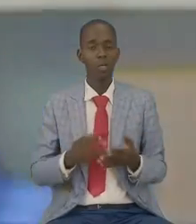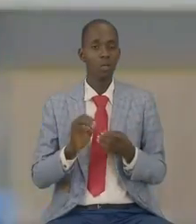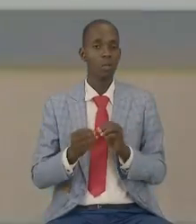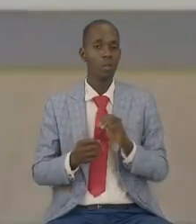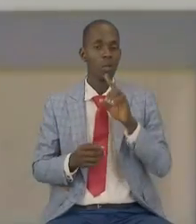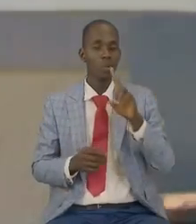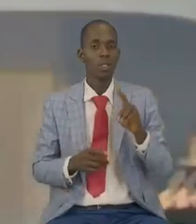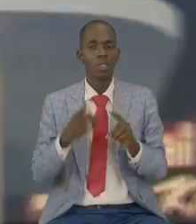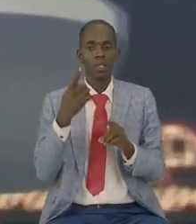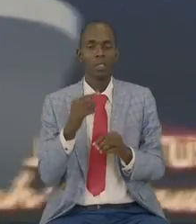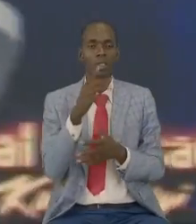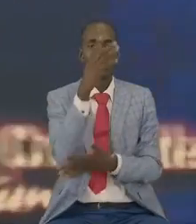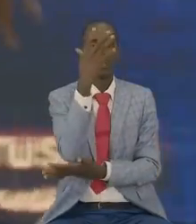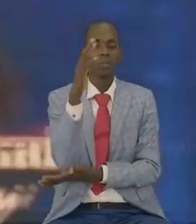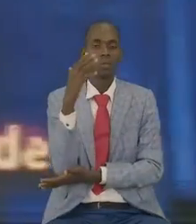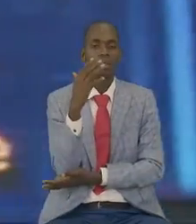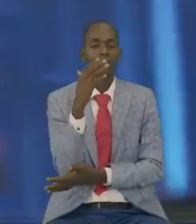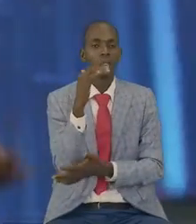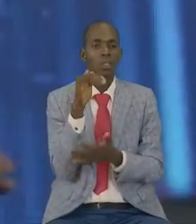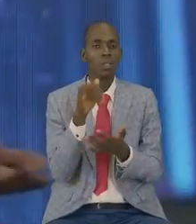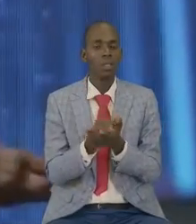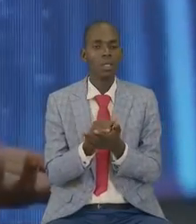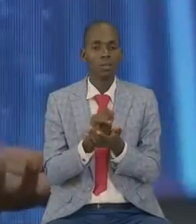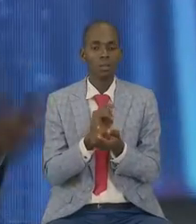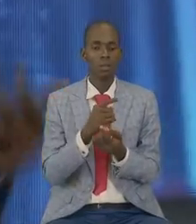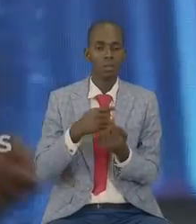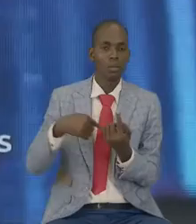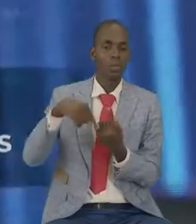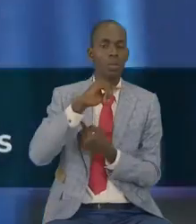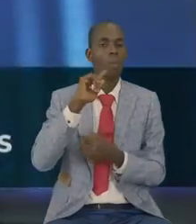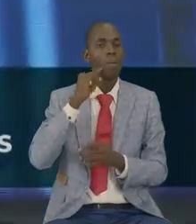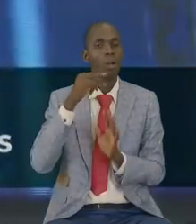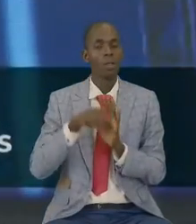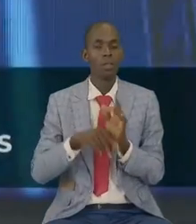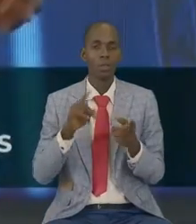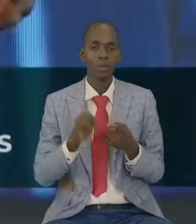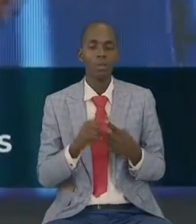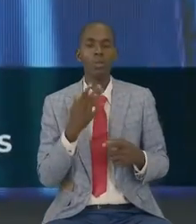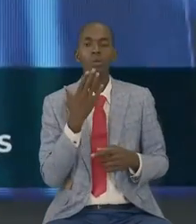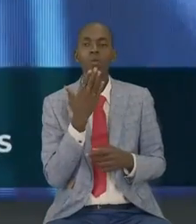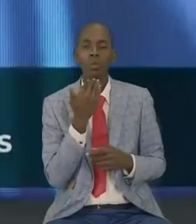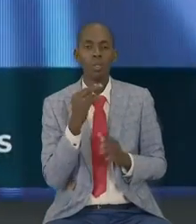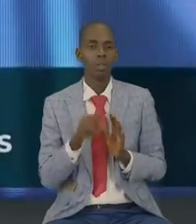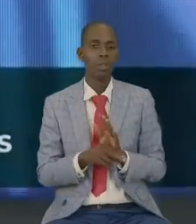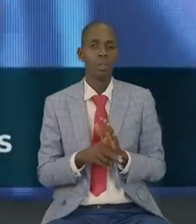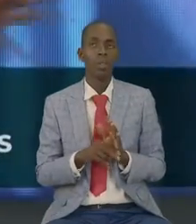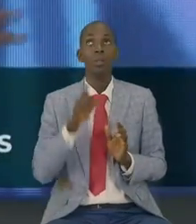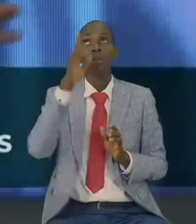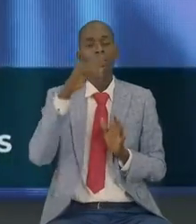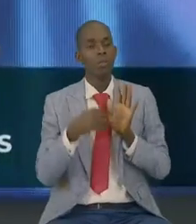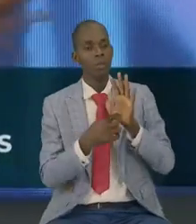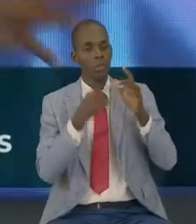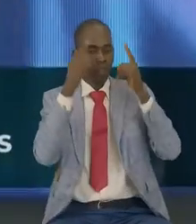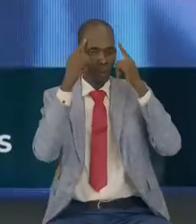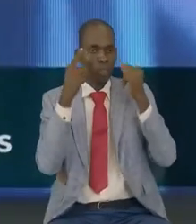the tree that turned bitterness to sweetness. The tree. He showed him the tree. And